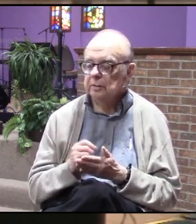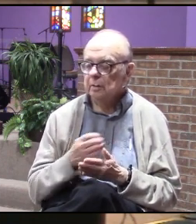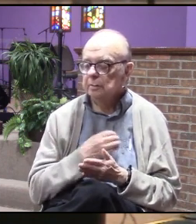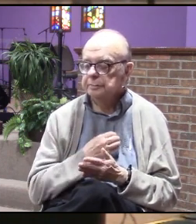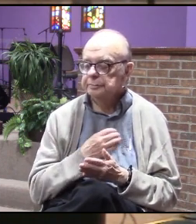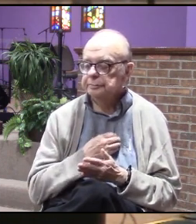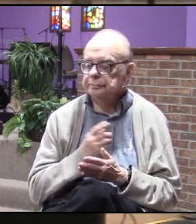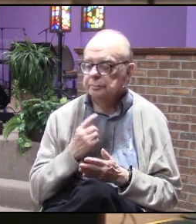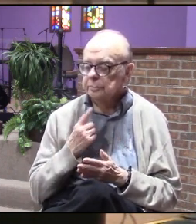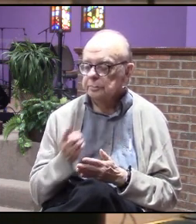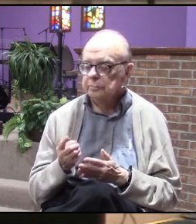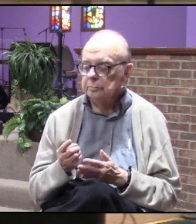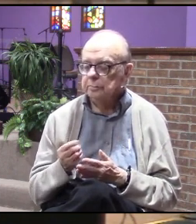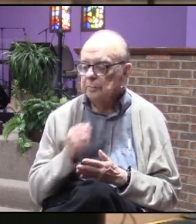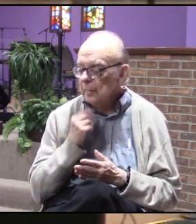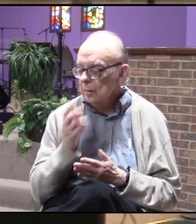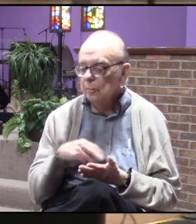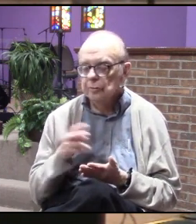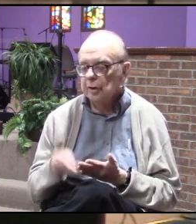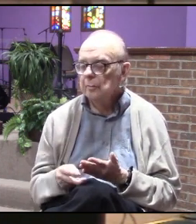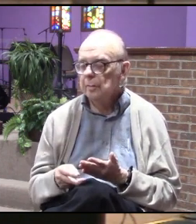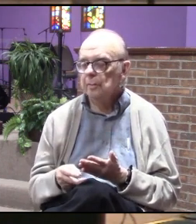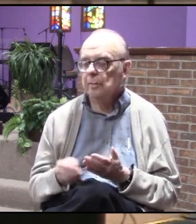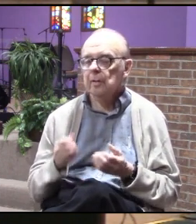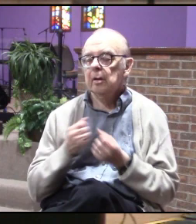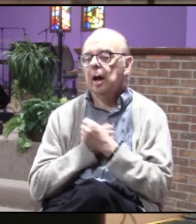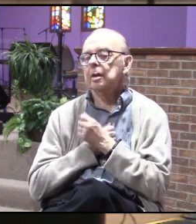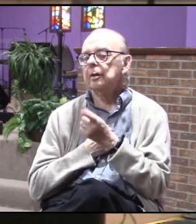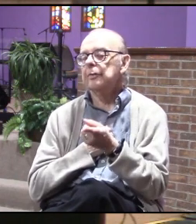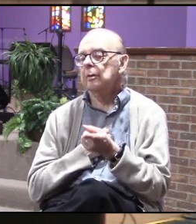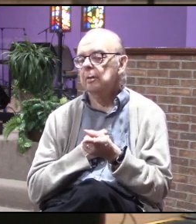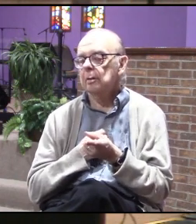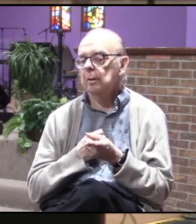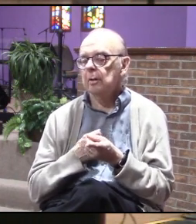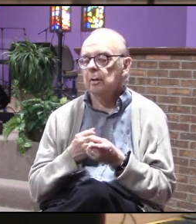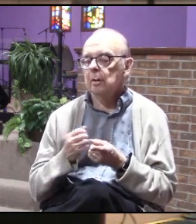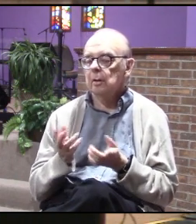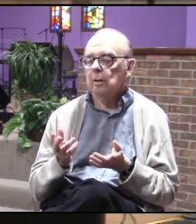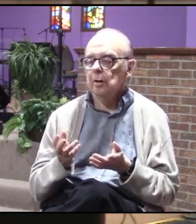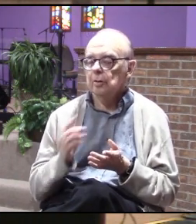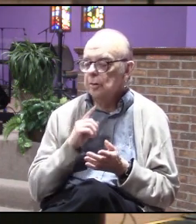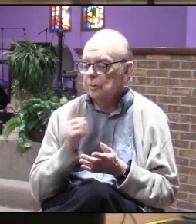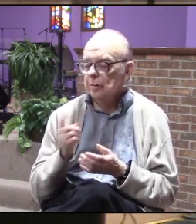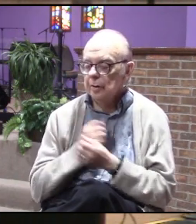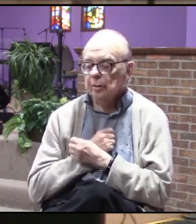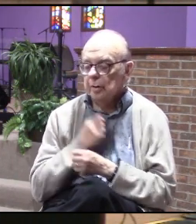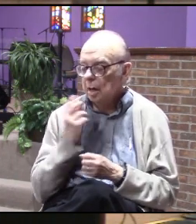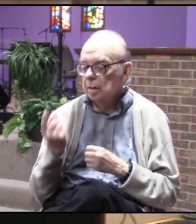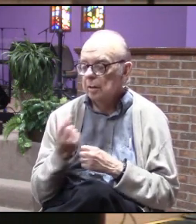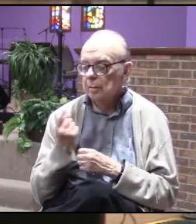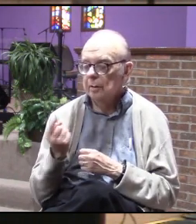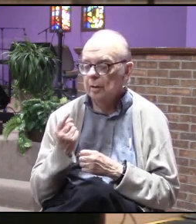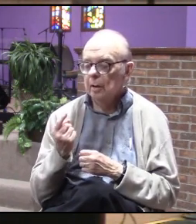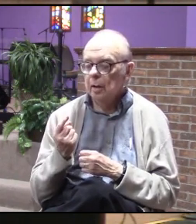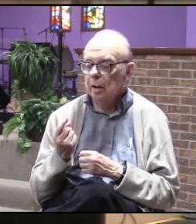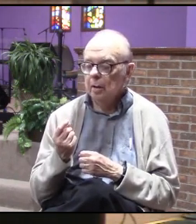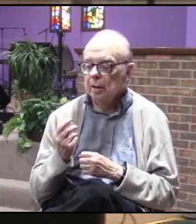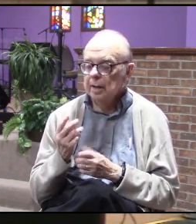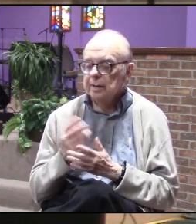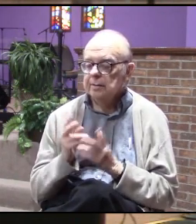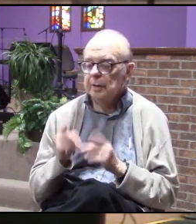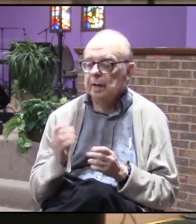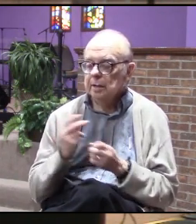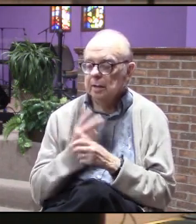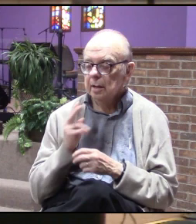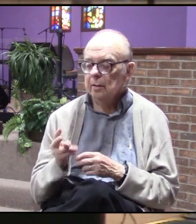officer gently stated, "Don't jump. I love you. You are loved. You're not alone. And someone cares for